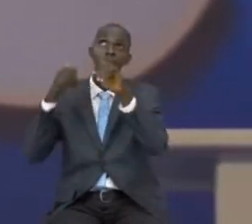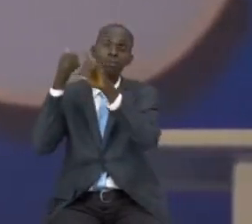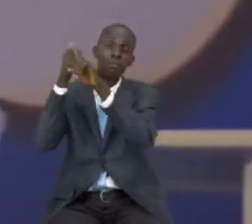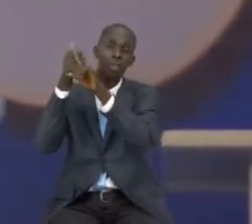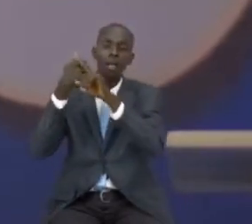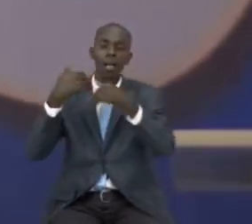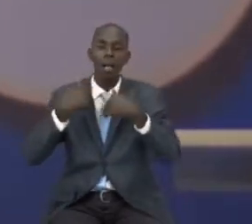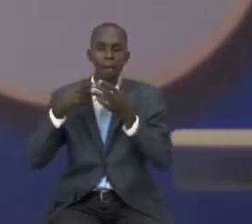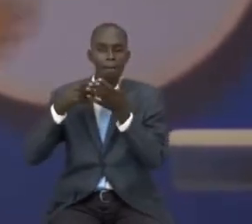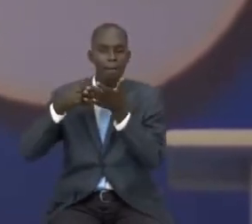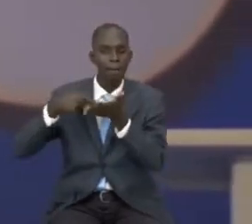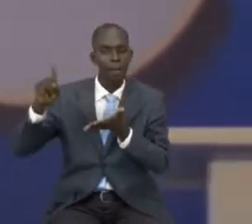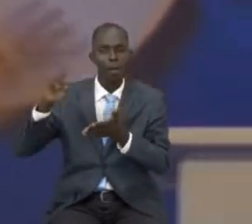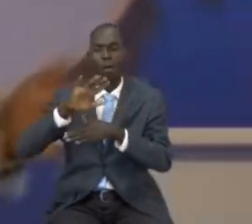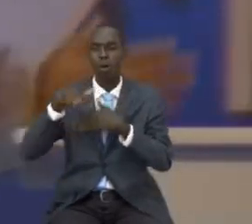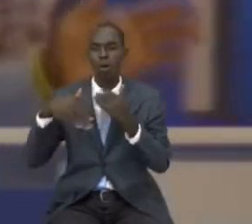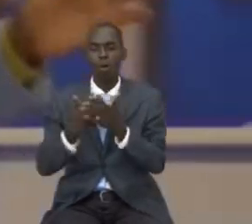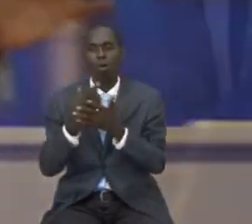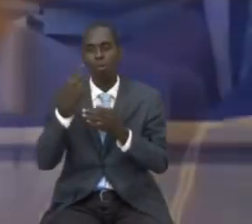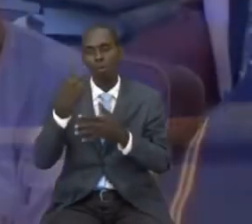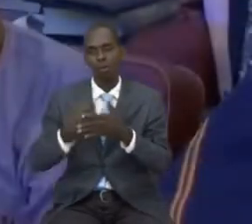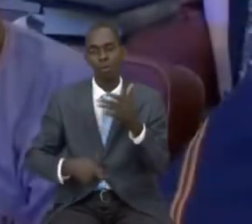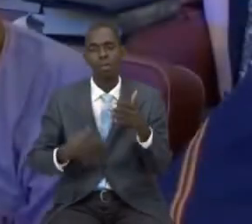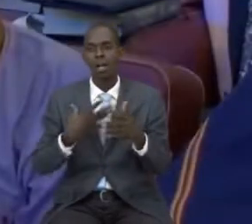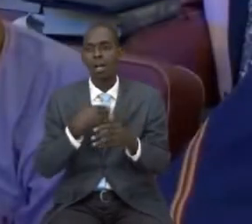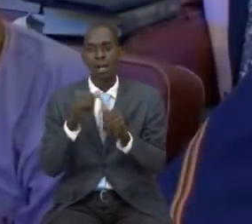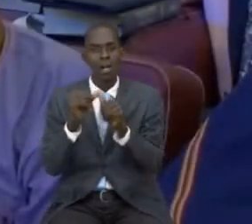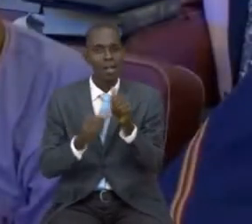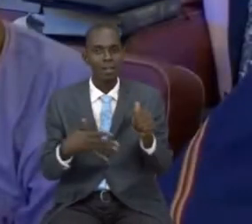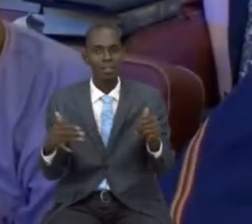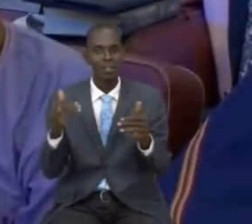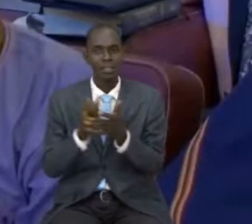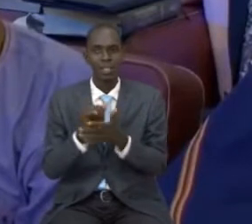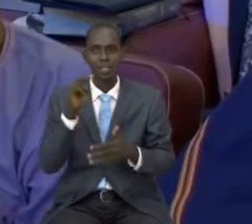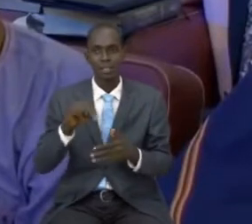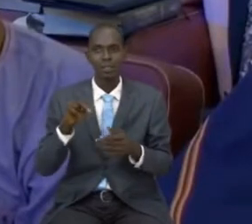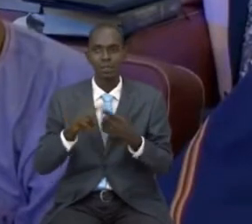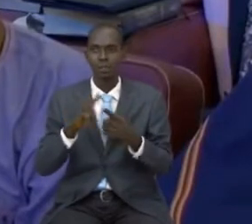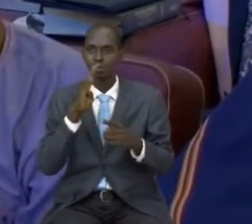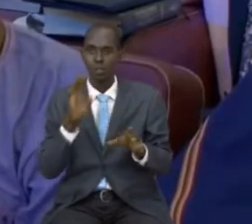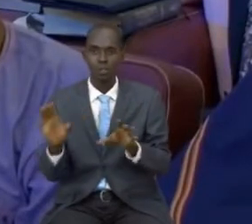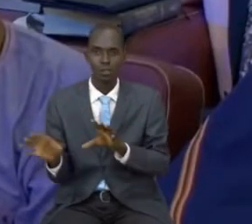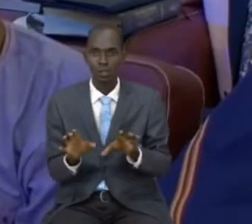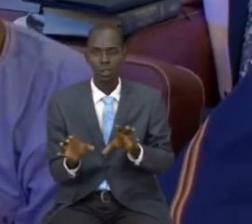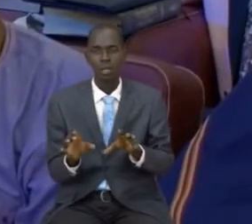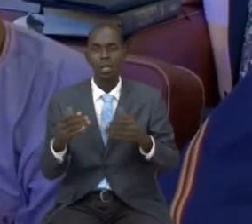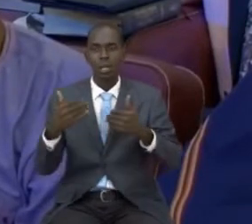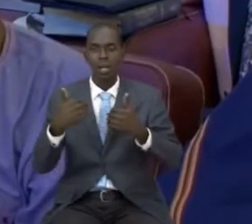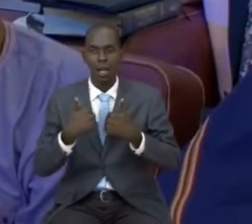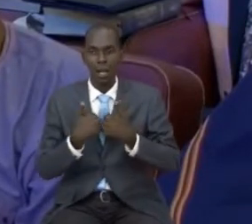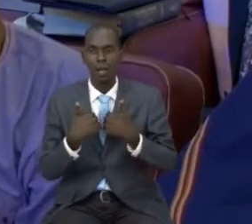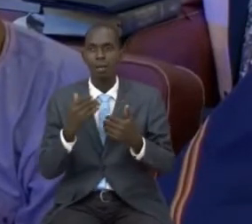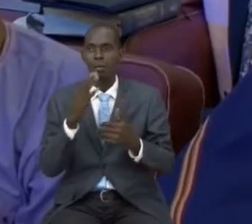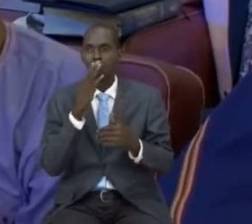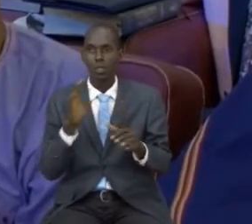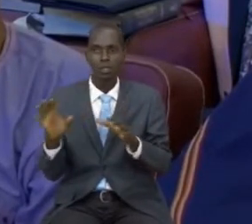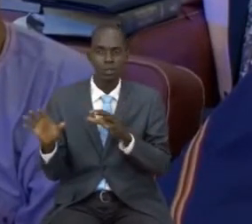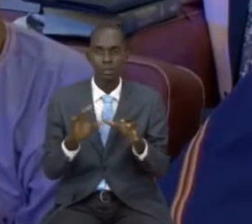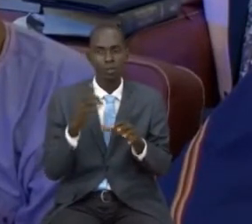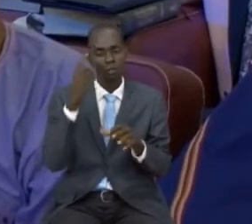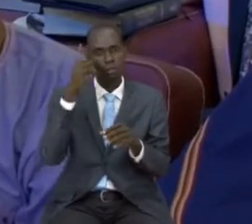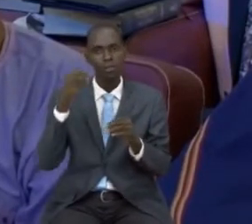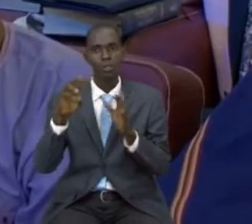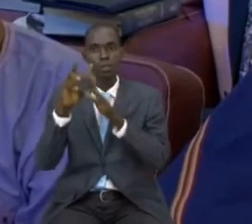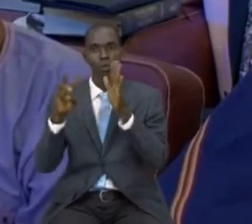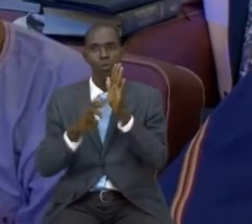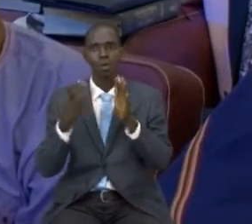price, and everything that needs to be done has been done for the will of God to